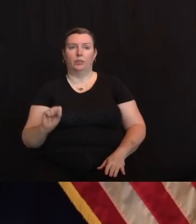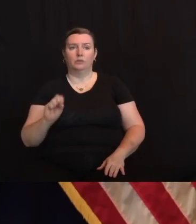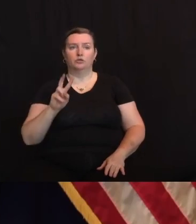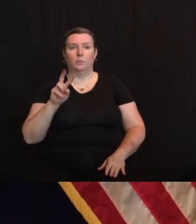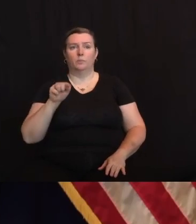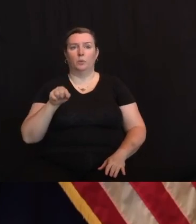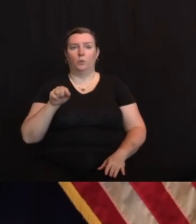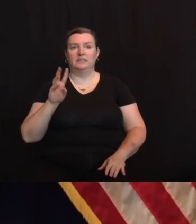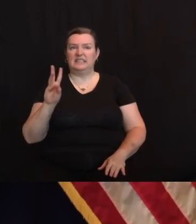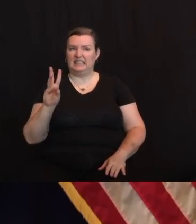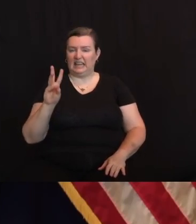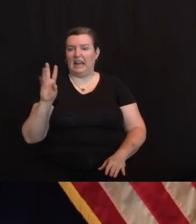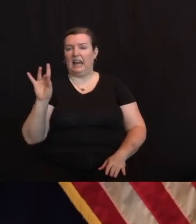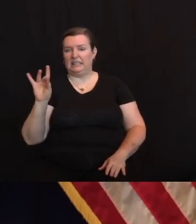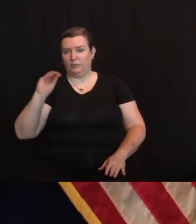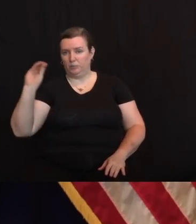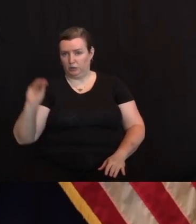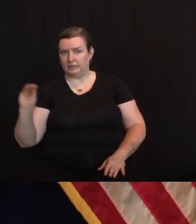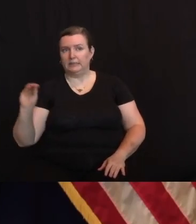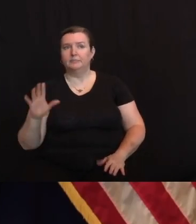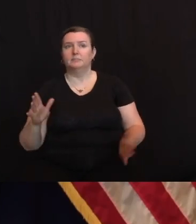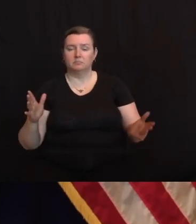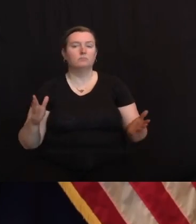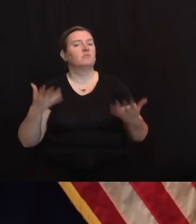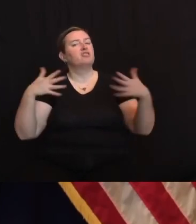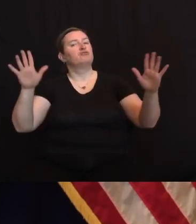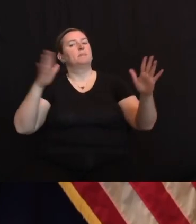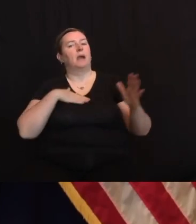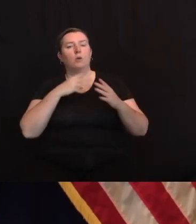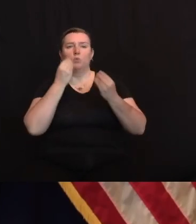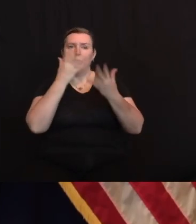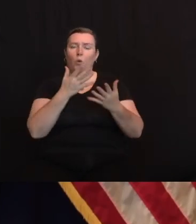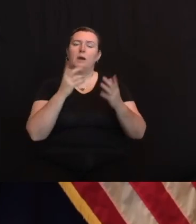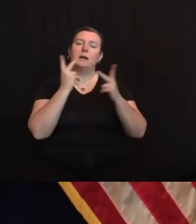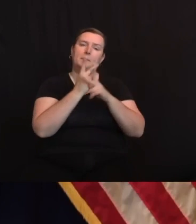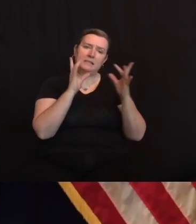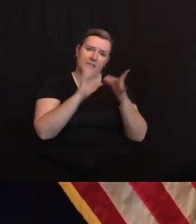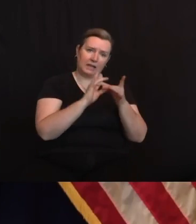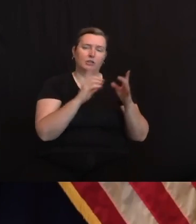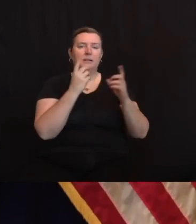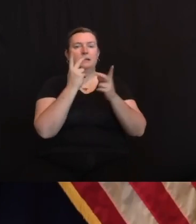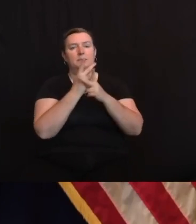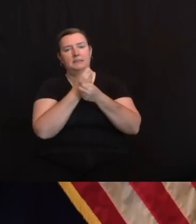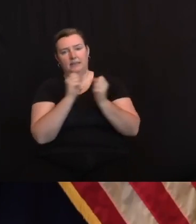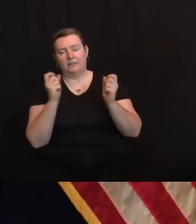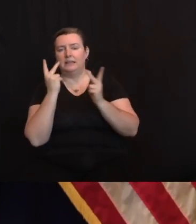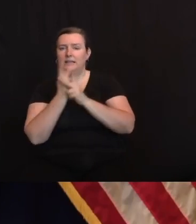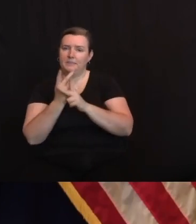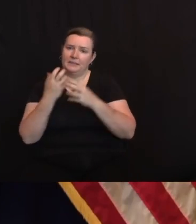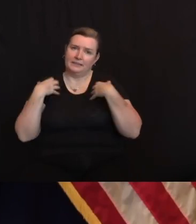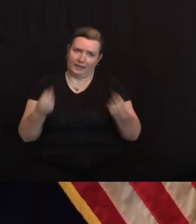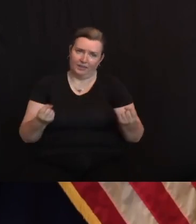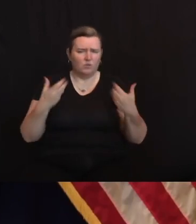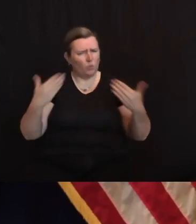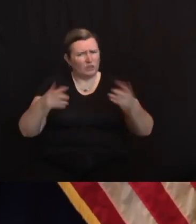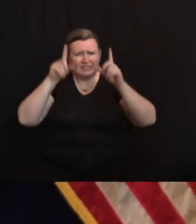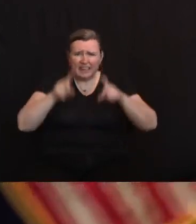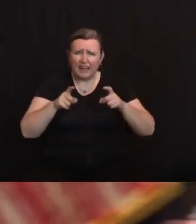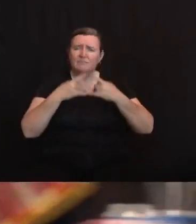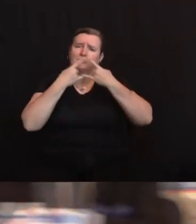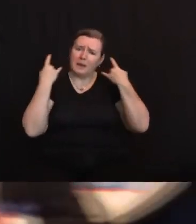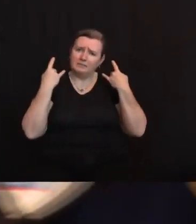2.68%. That concludes my report. Stay connected, stay safe, stay healthy, get tested, and mask up. Thank